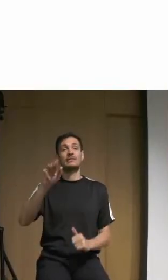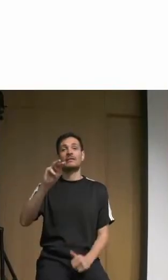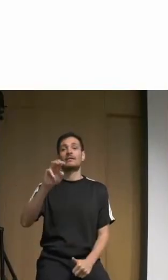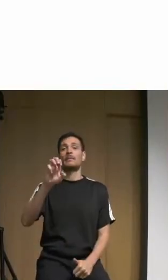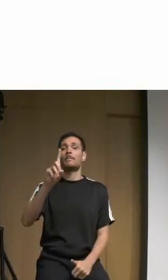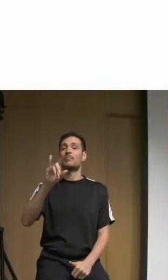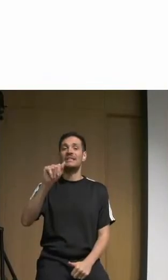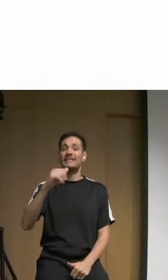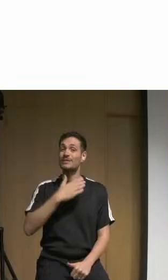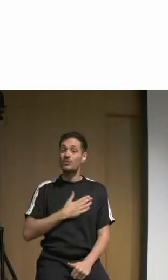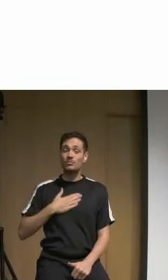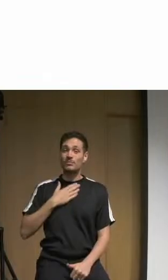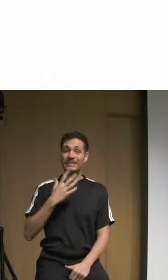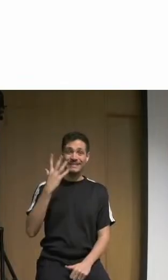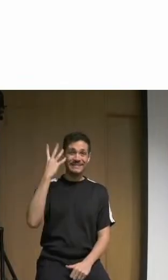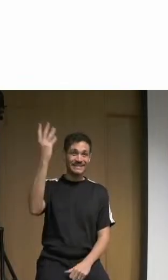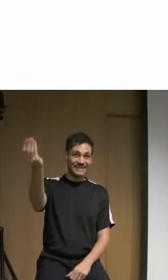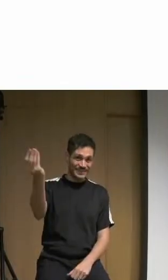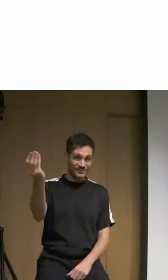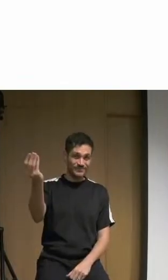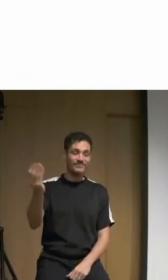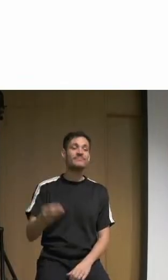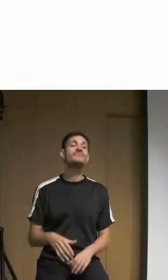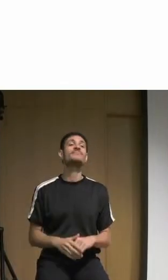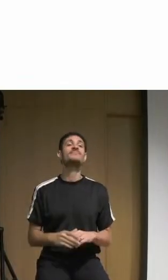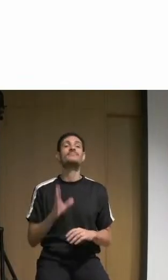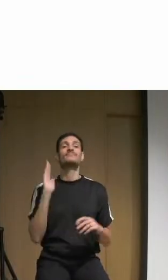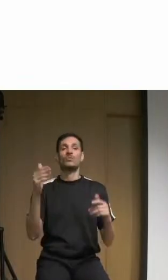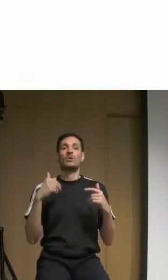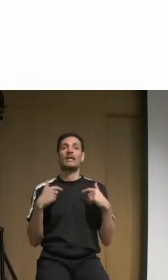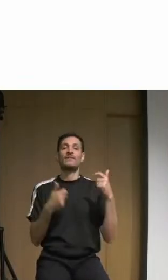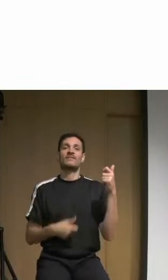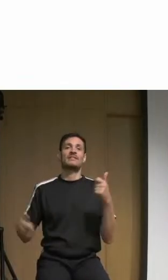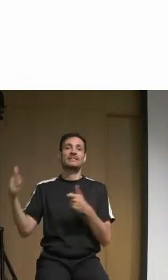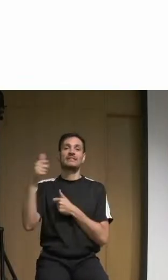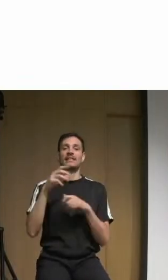leave, and we will go into executive session. Thank you.